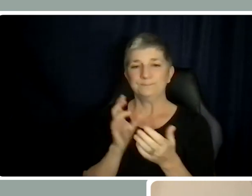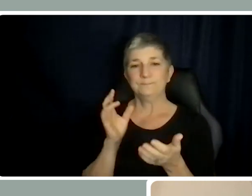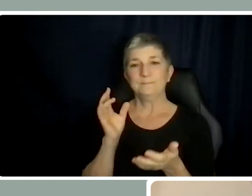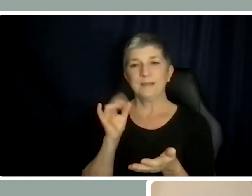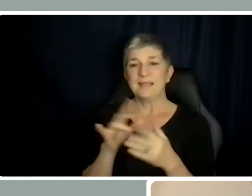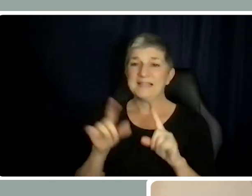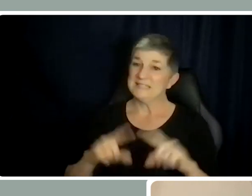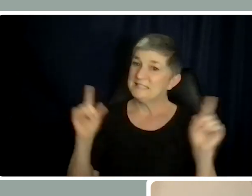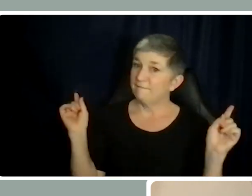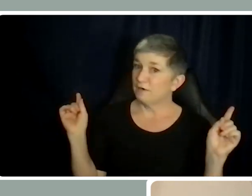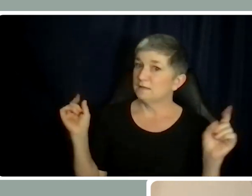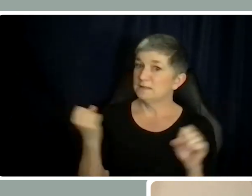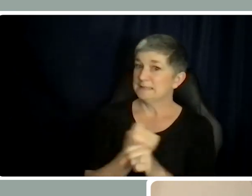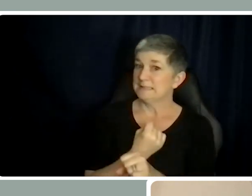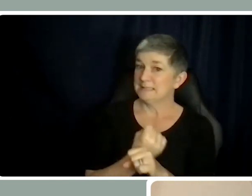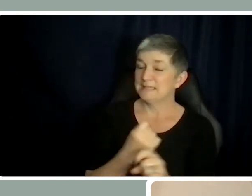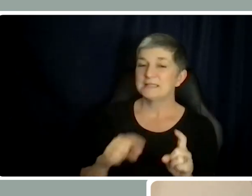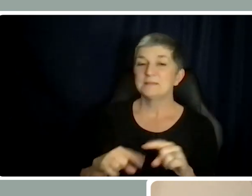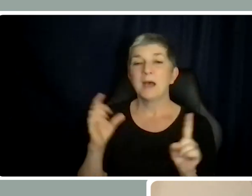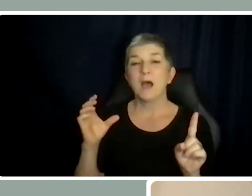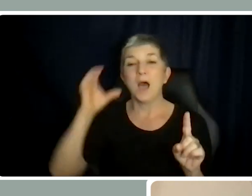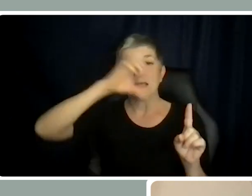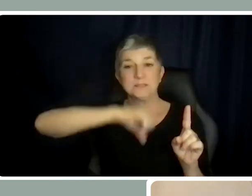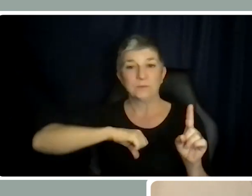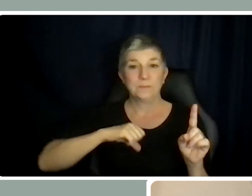that's a different set of statistics, but assuming that